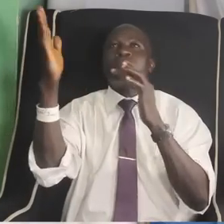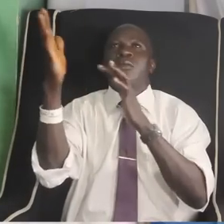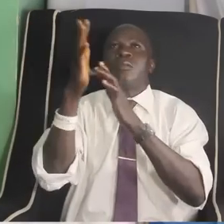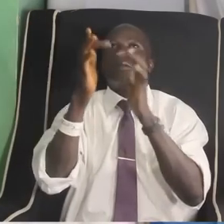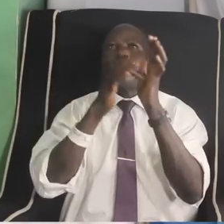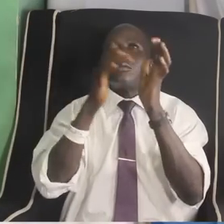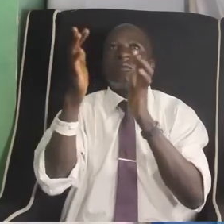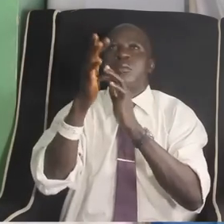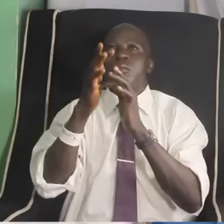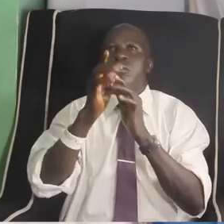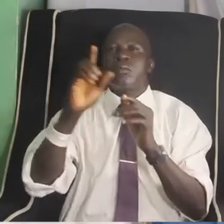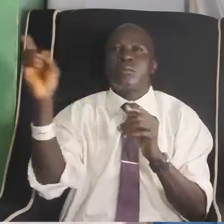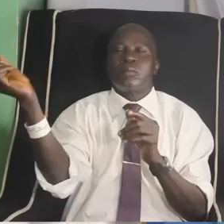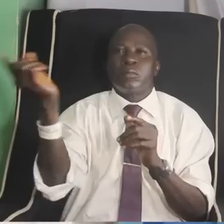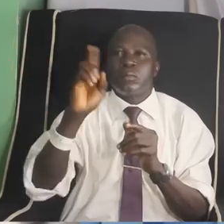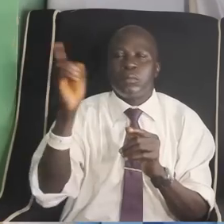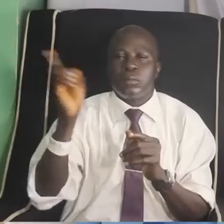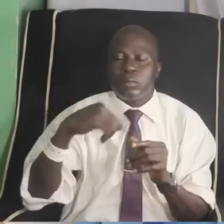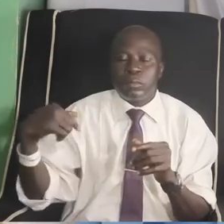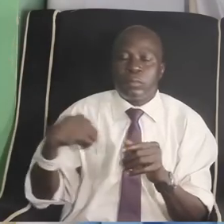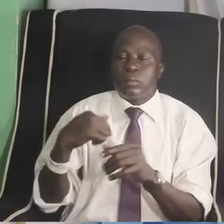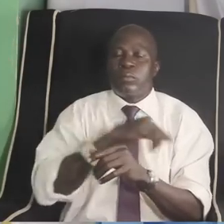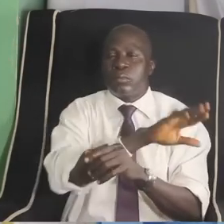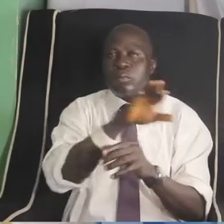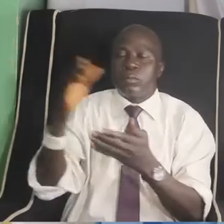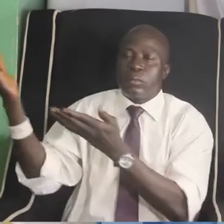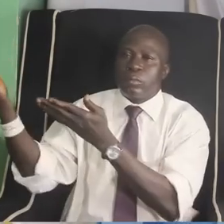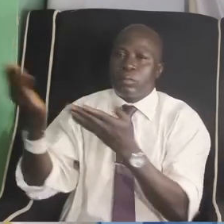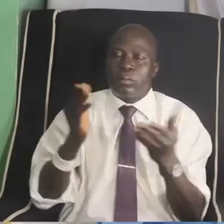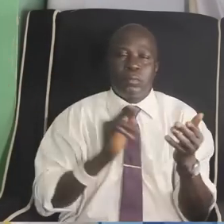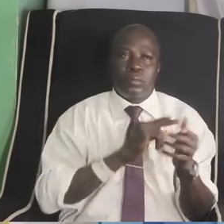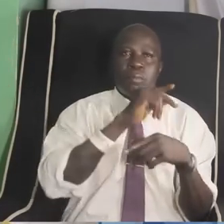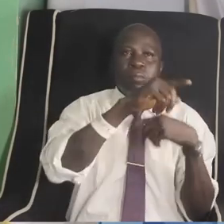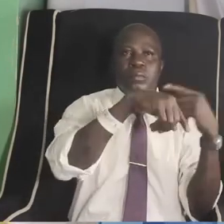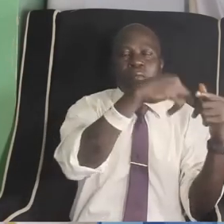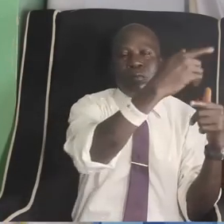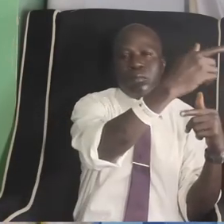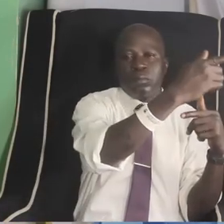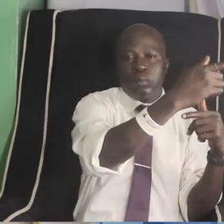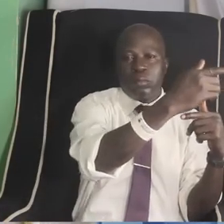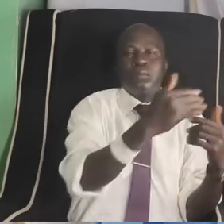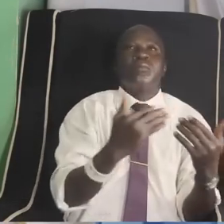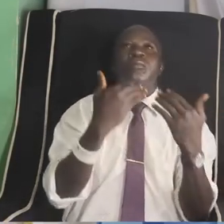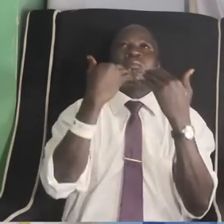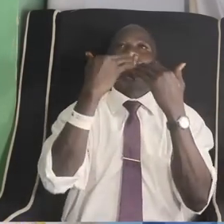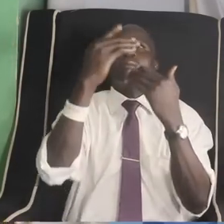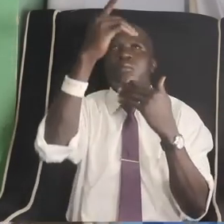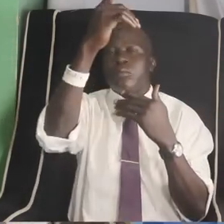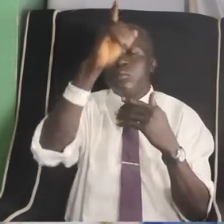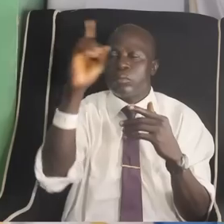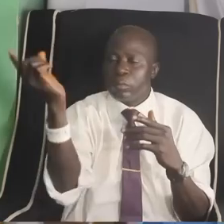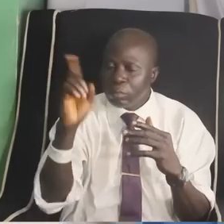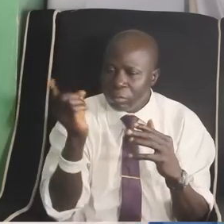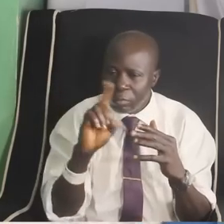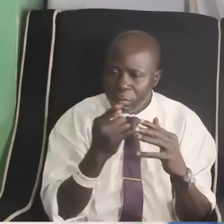Adupe o Jesu Ibi te mu wa lo Ese